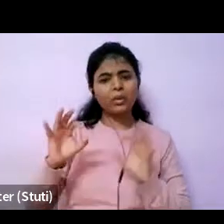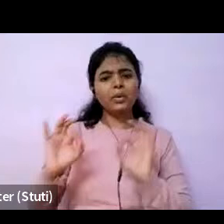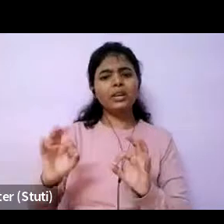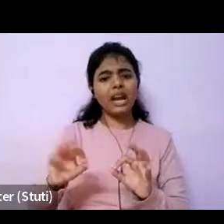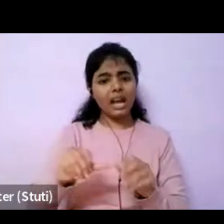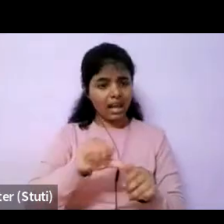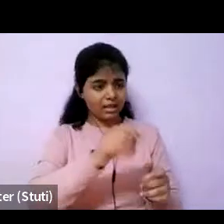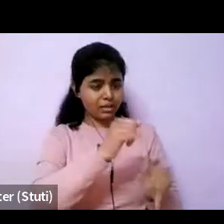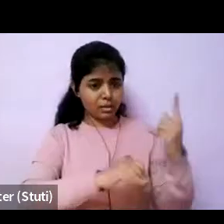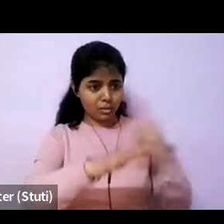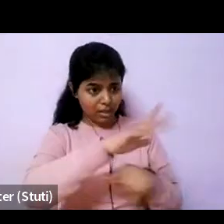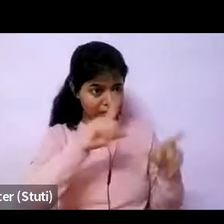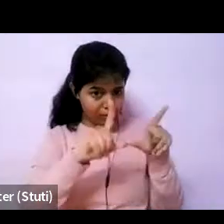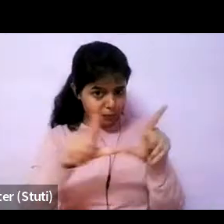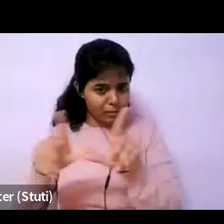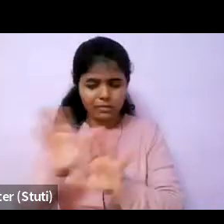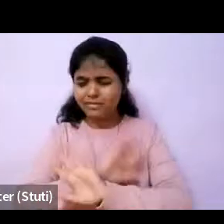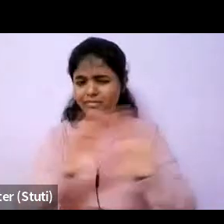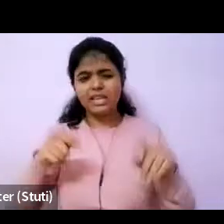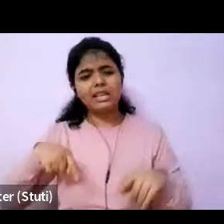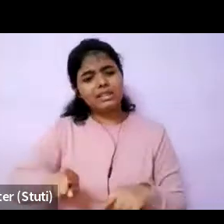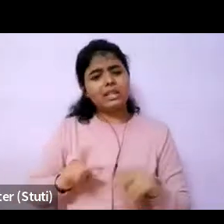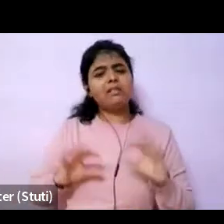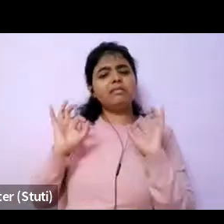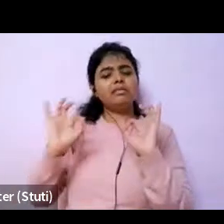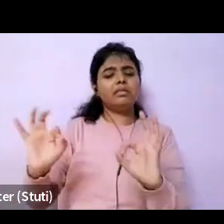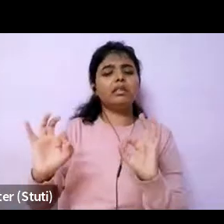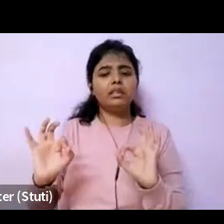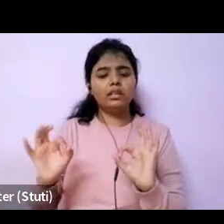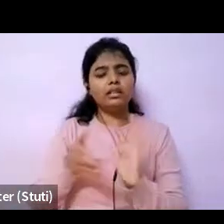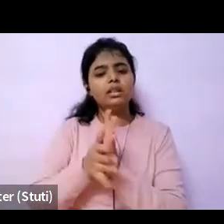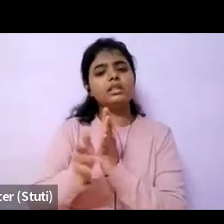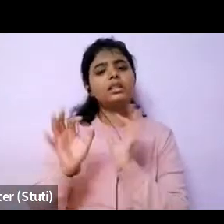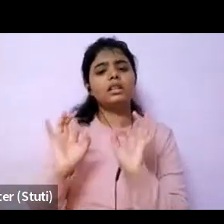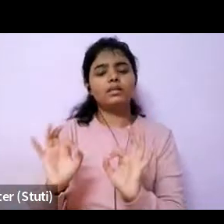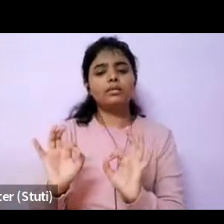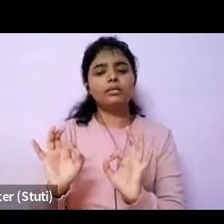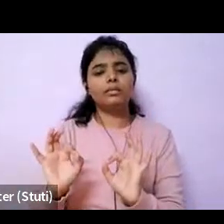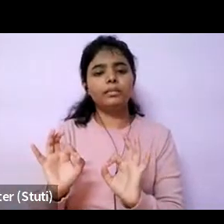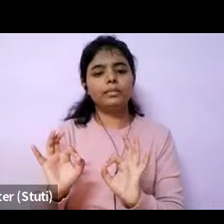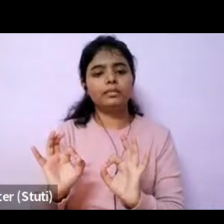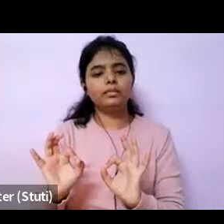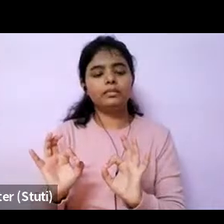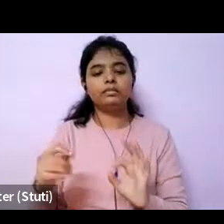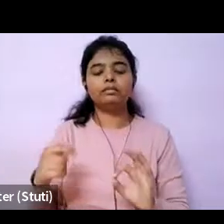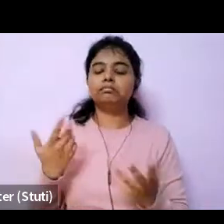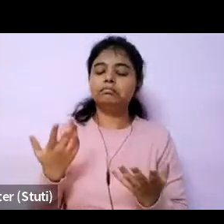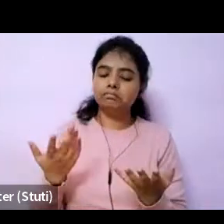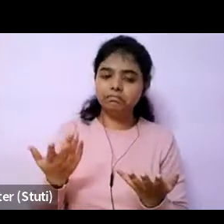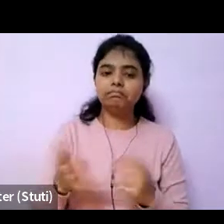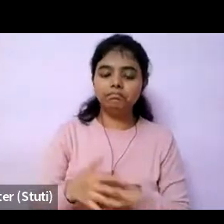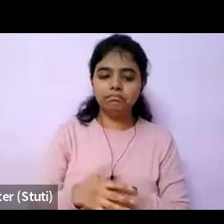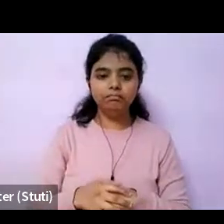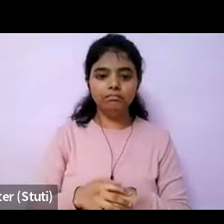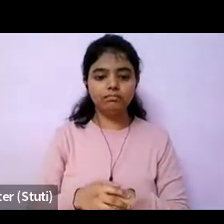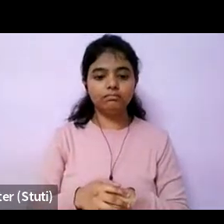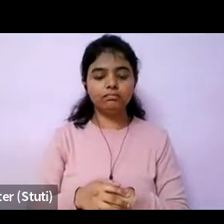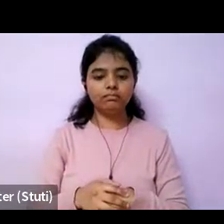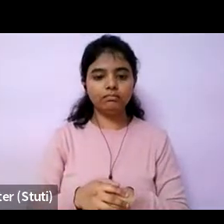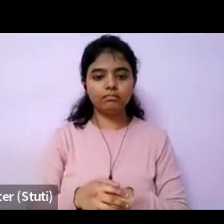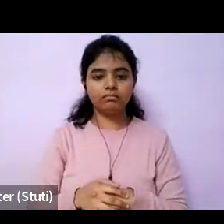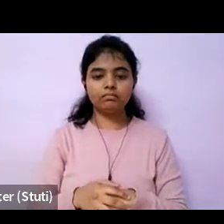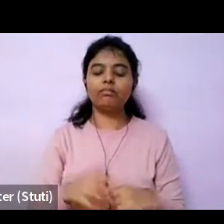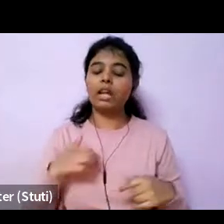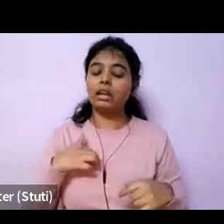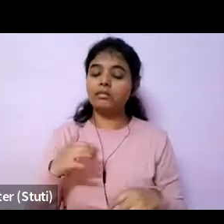always performing the normative kind of tends to stop, So I think that's where I would